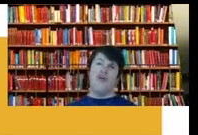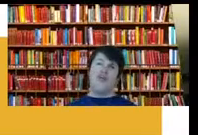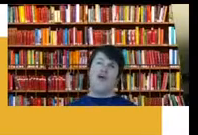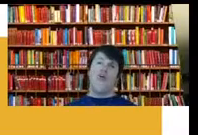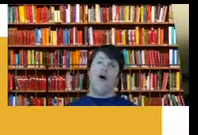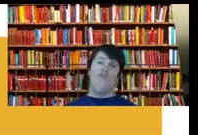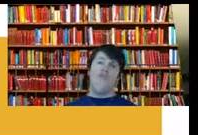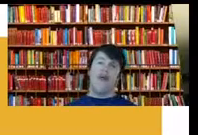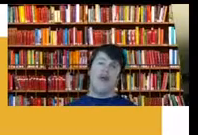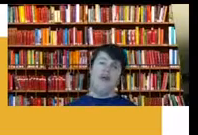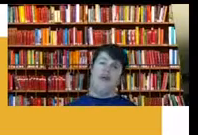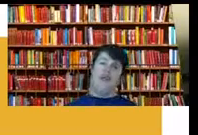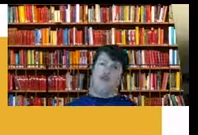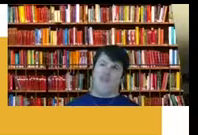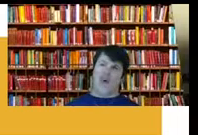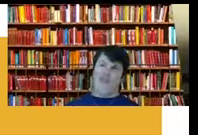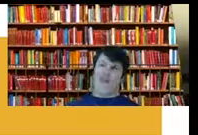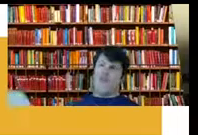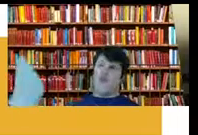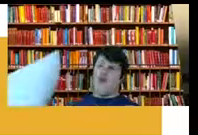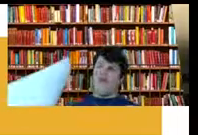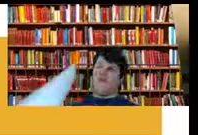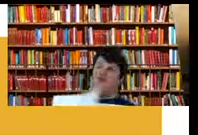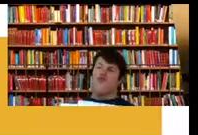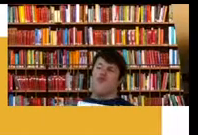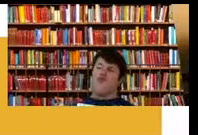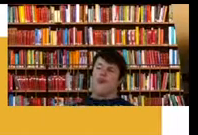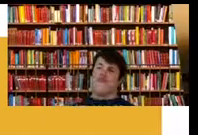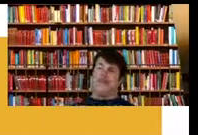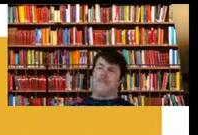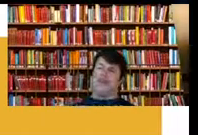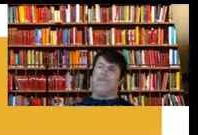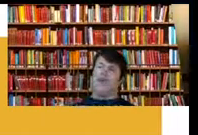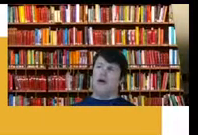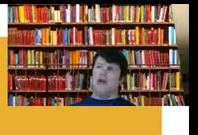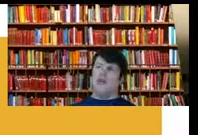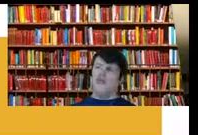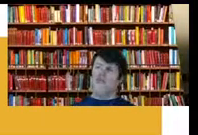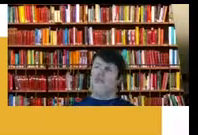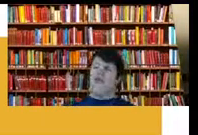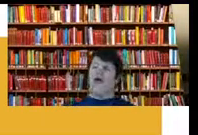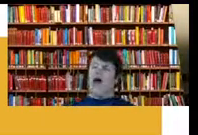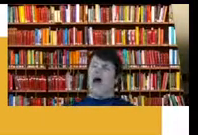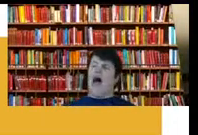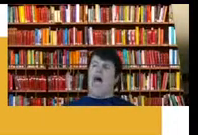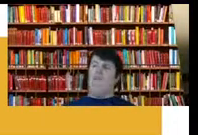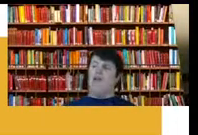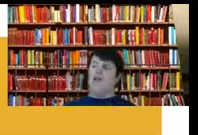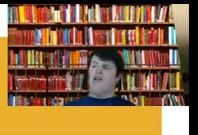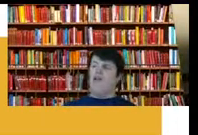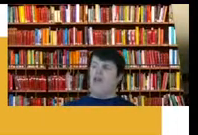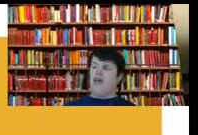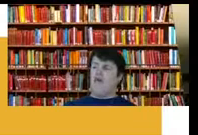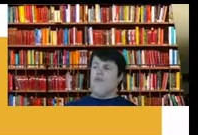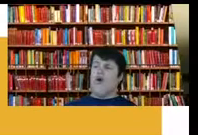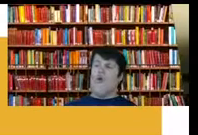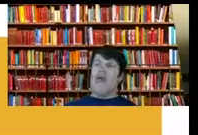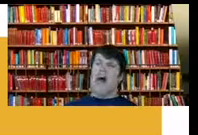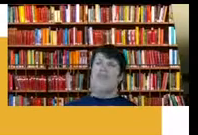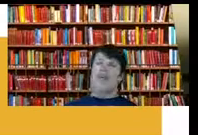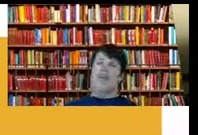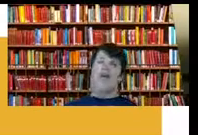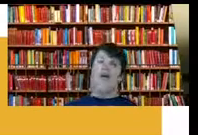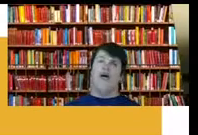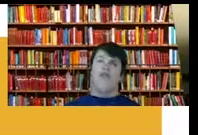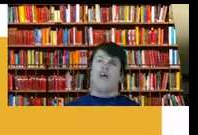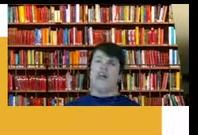student. So often there's a sense of students with disabilities might feel like burdens, but clearly we